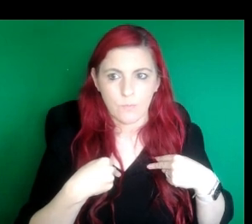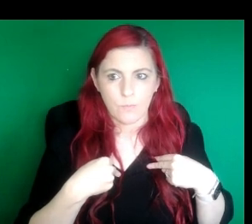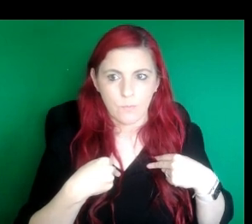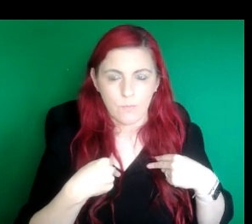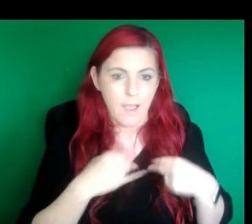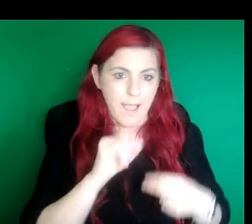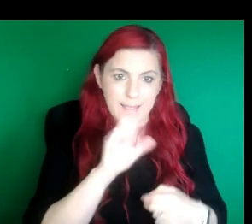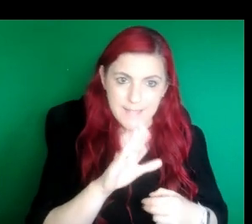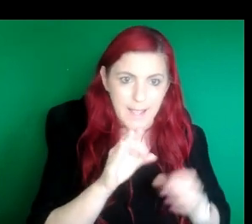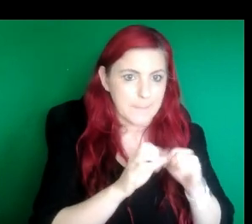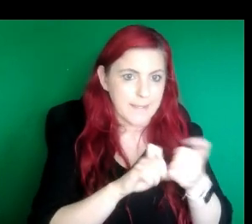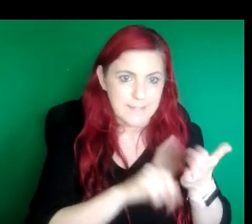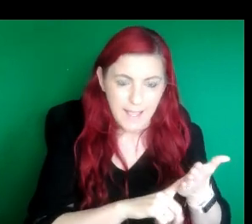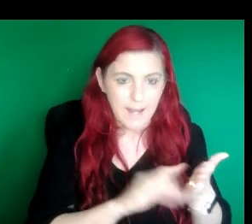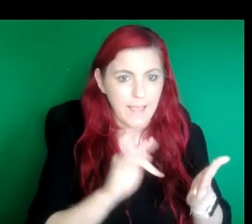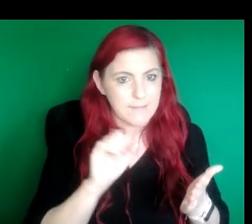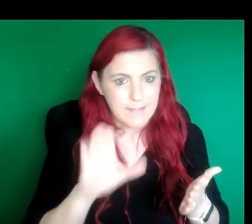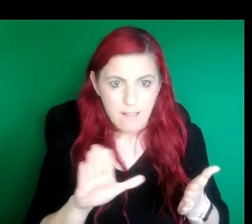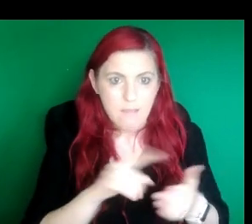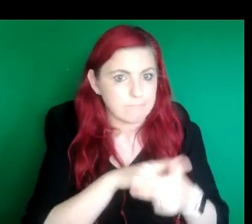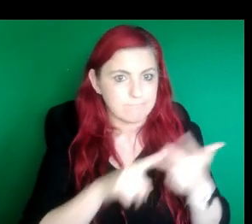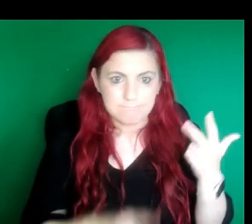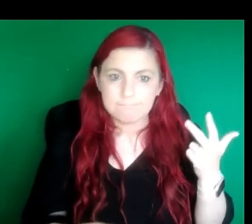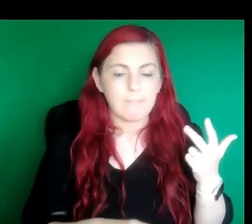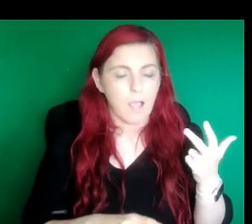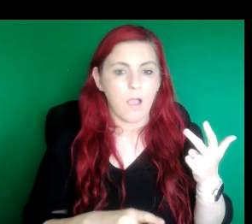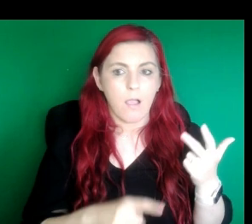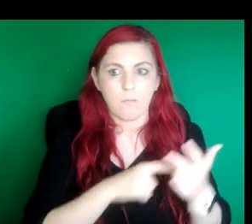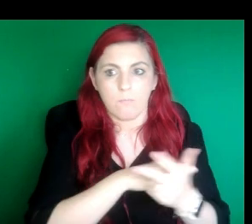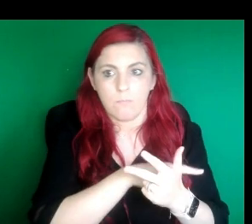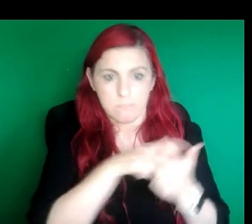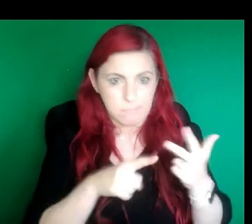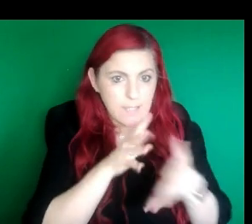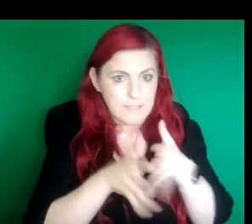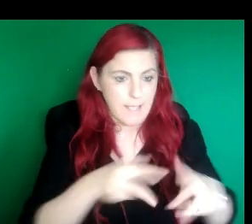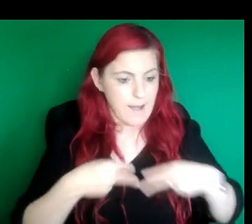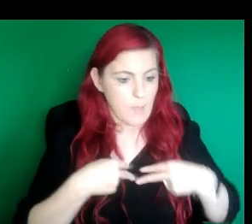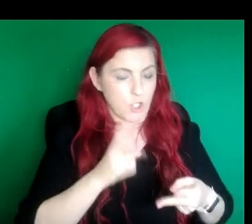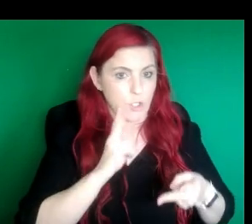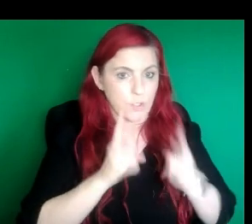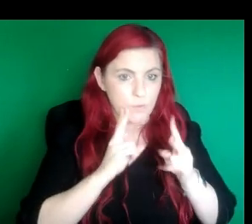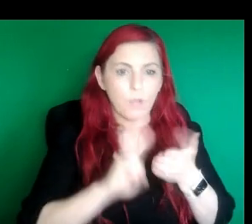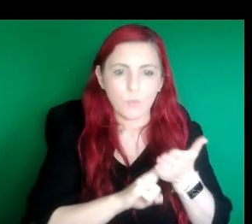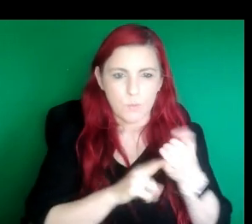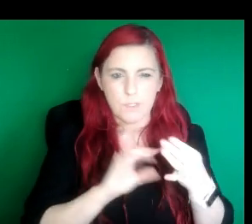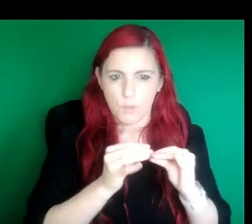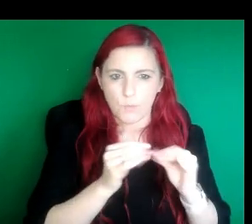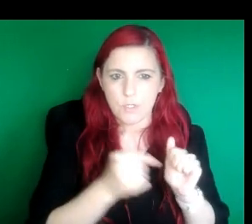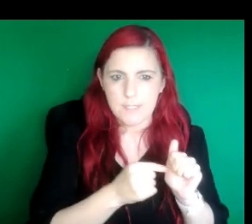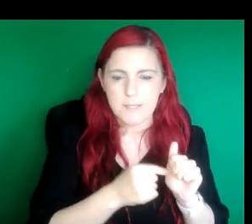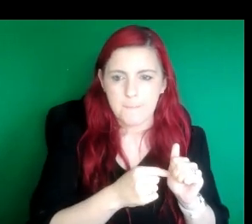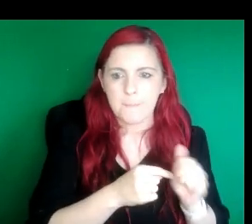could have been BSL or ISL or Finnish Sign Language. All of the signed language interviews had